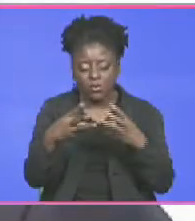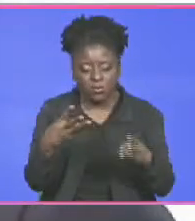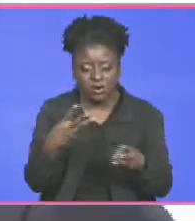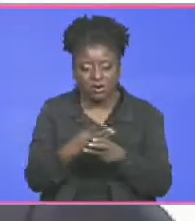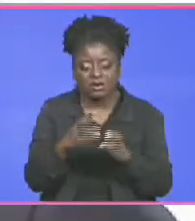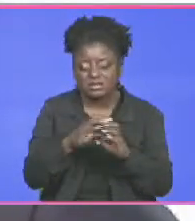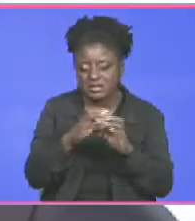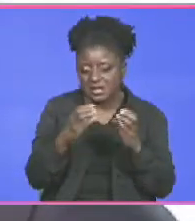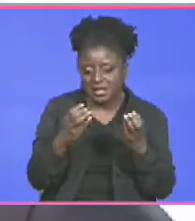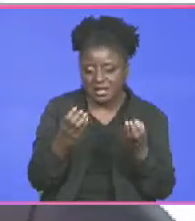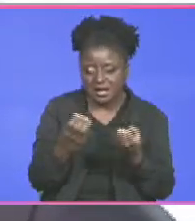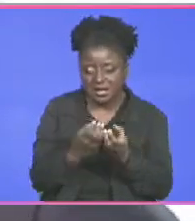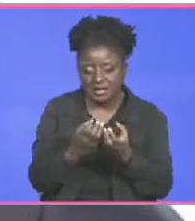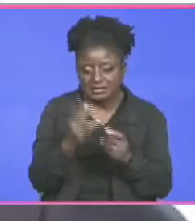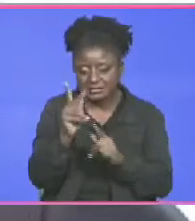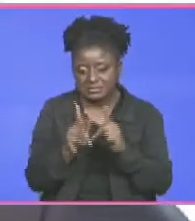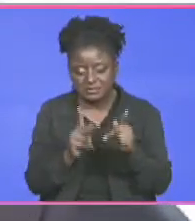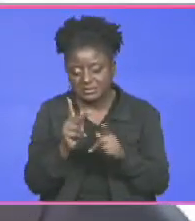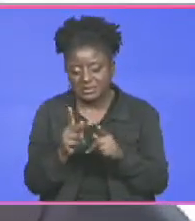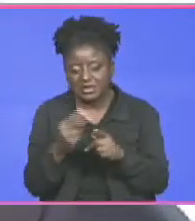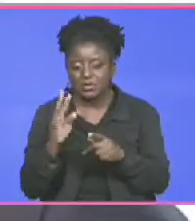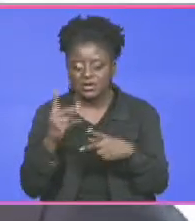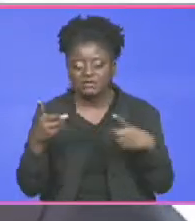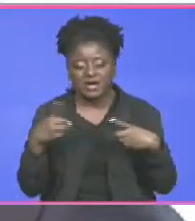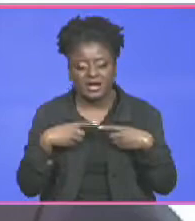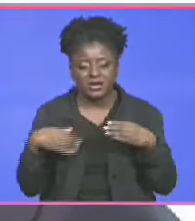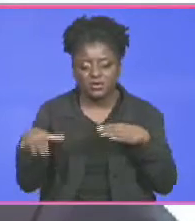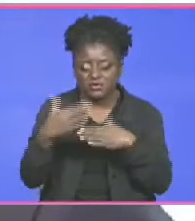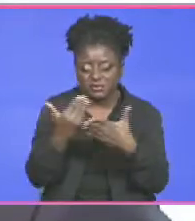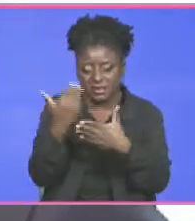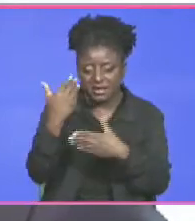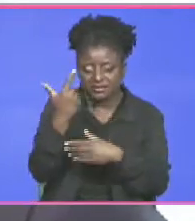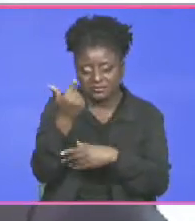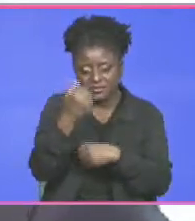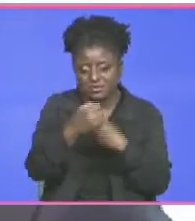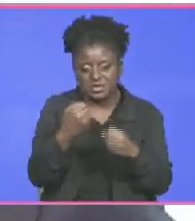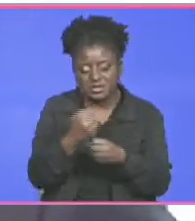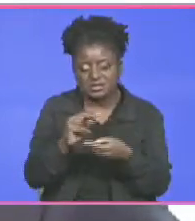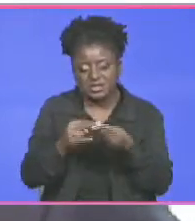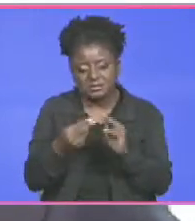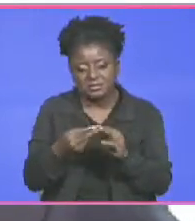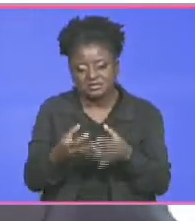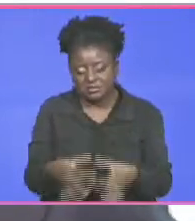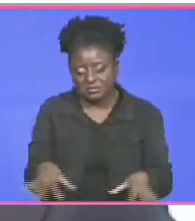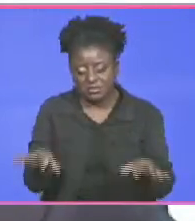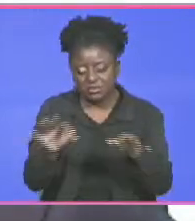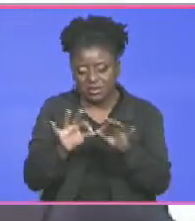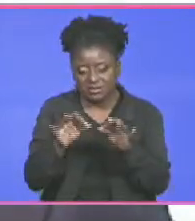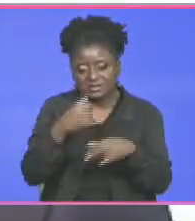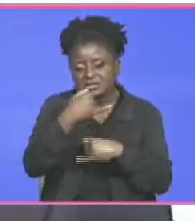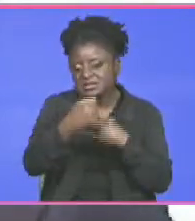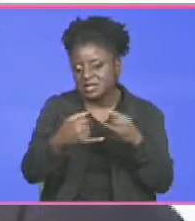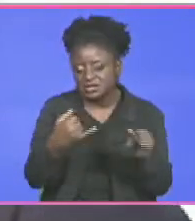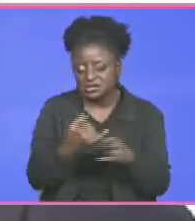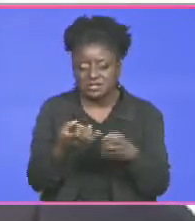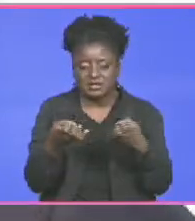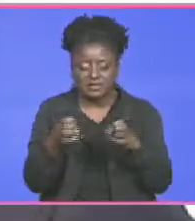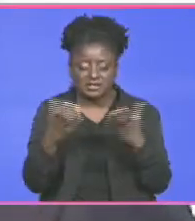region. And we've had over the last few years a number of key international events here. And so we just need